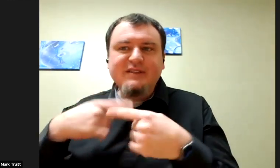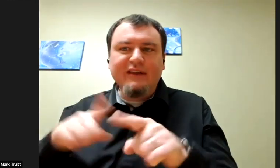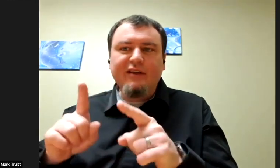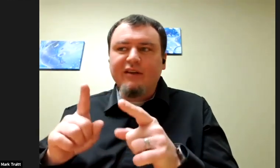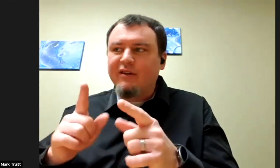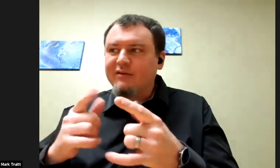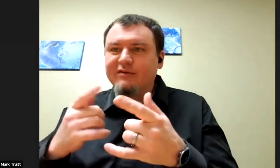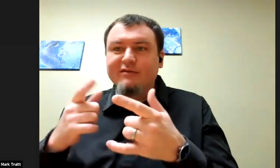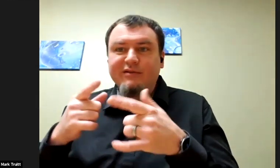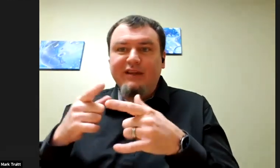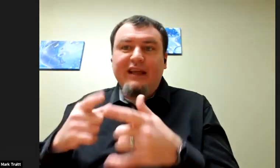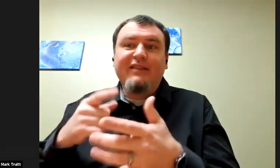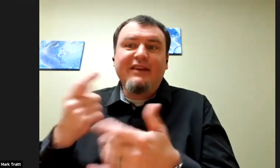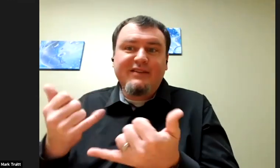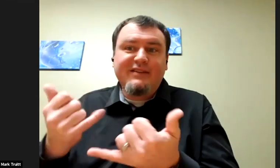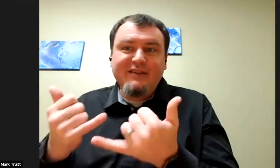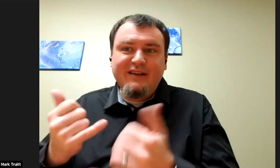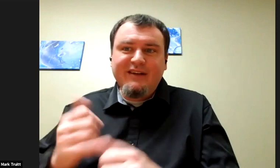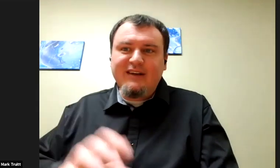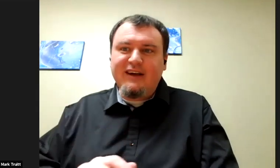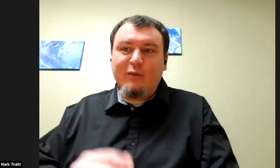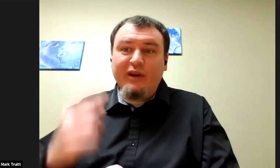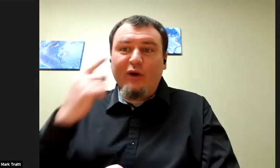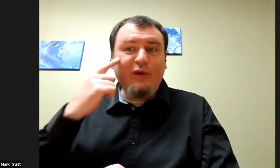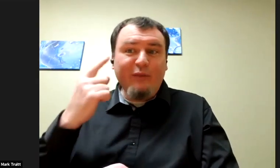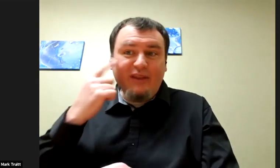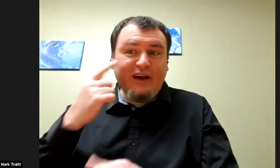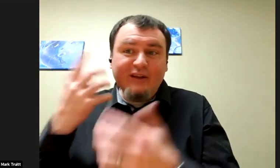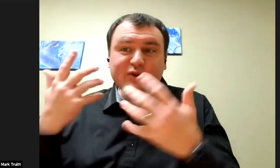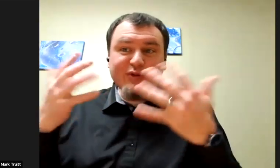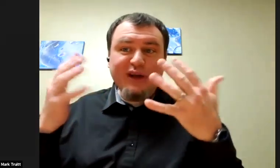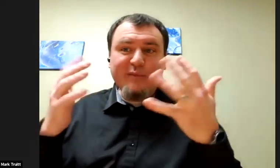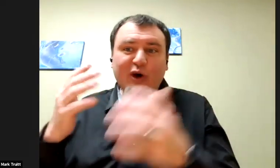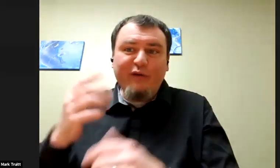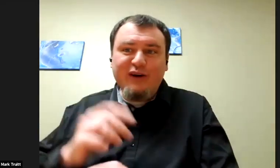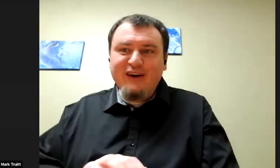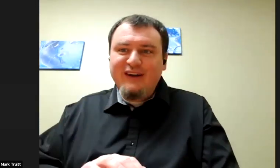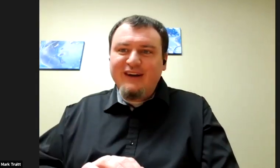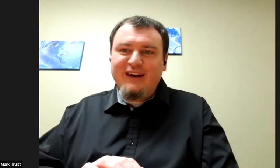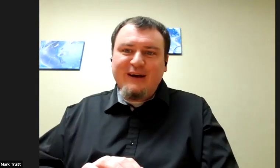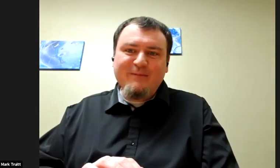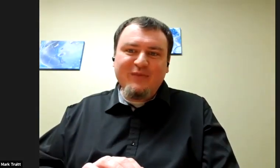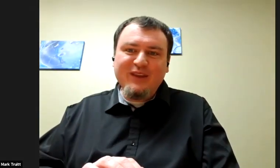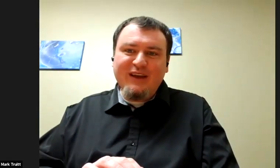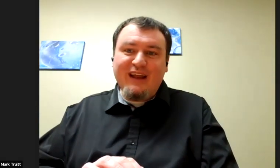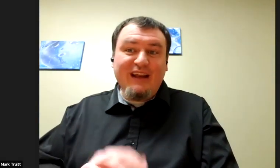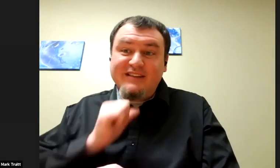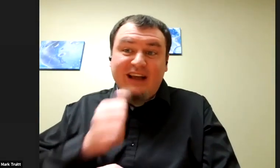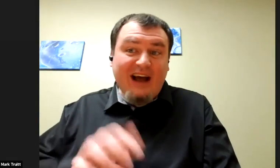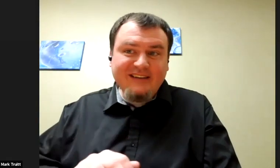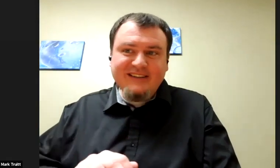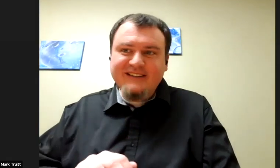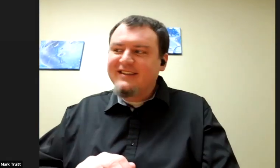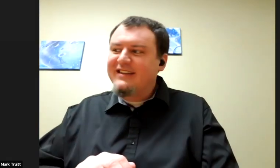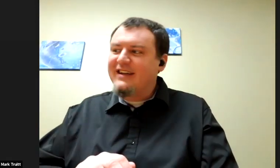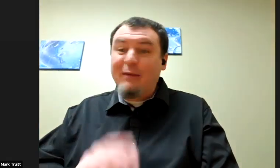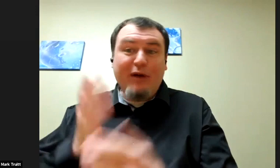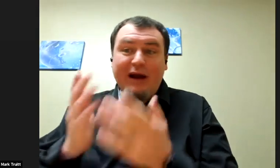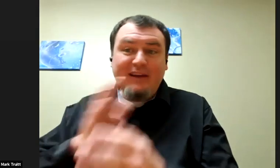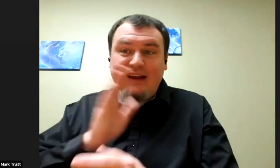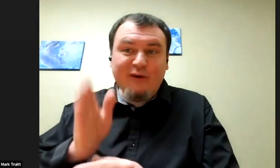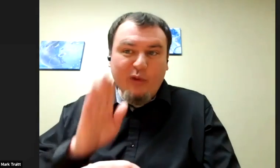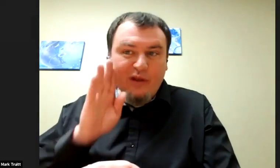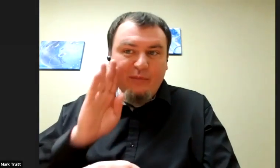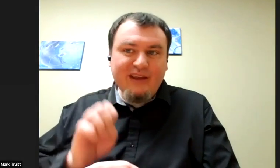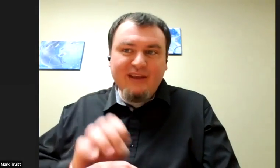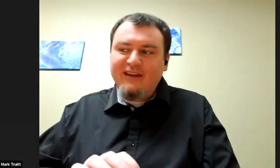are we still in this? We know we thought this was going to be over, and it's not, and it